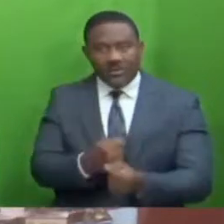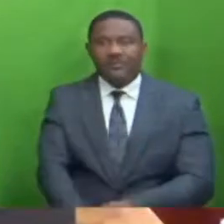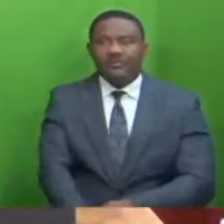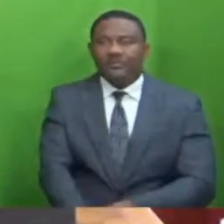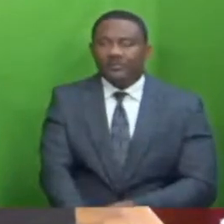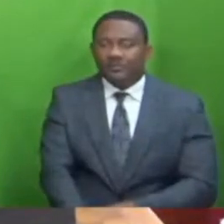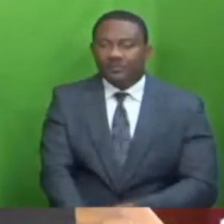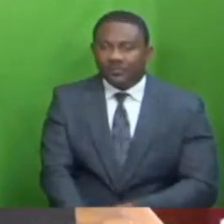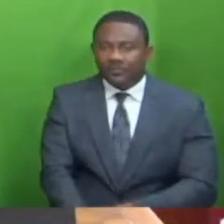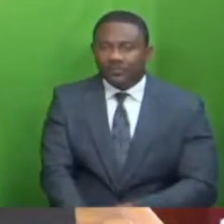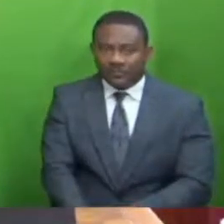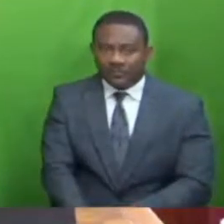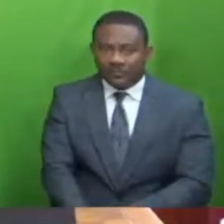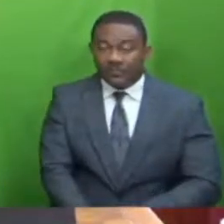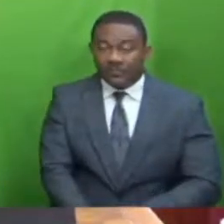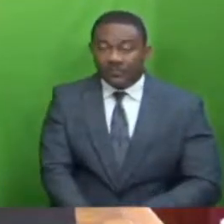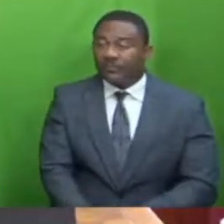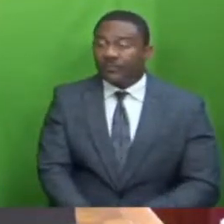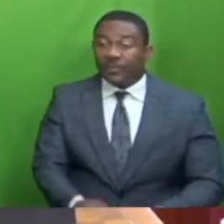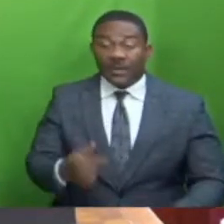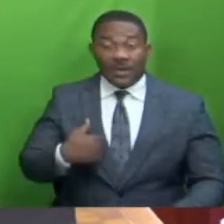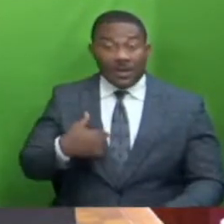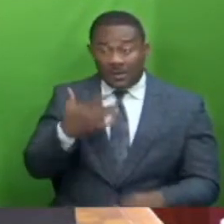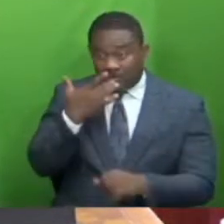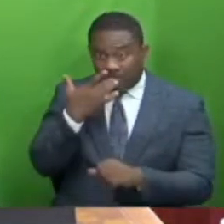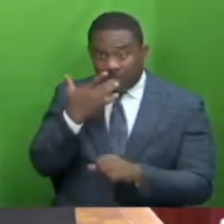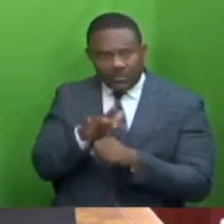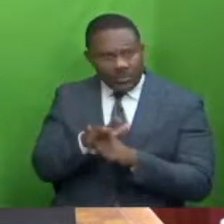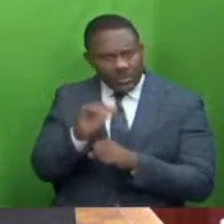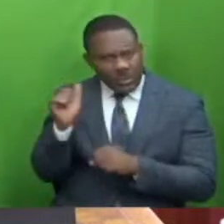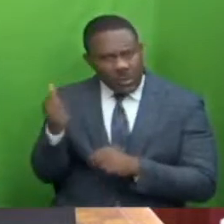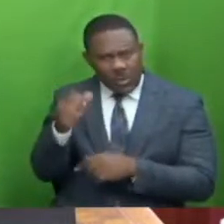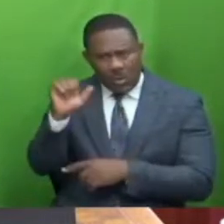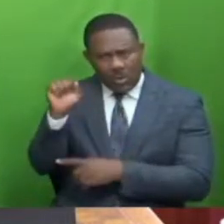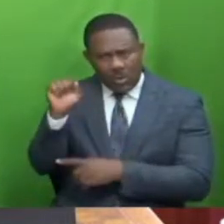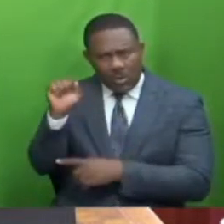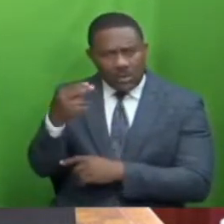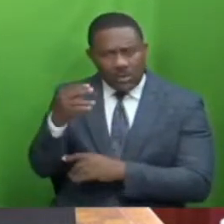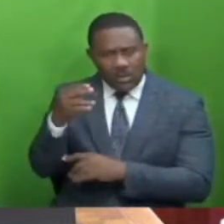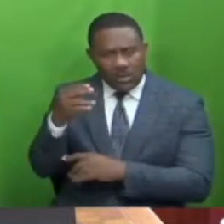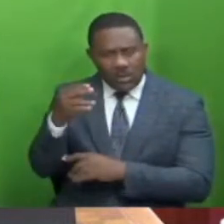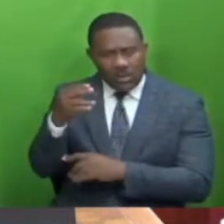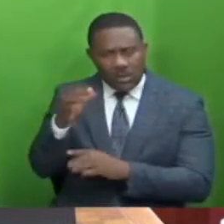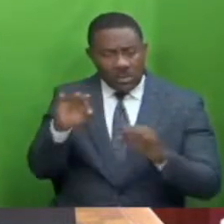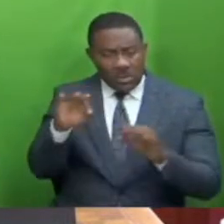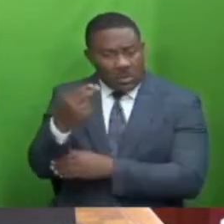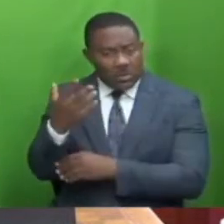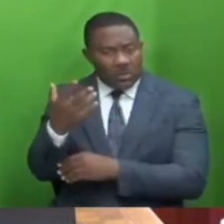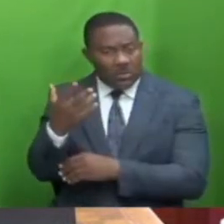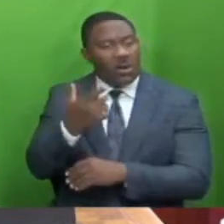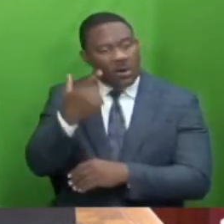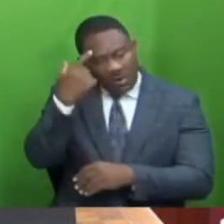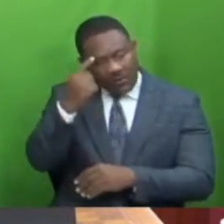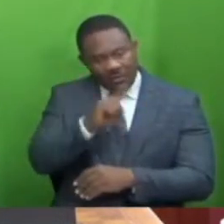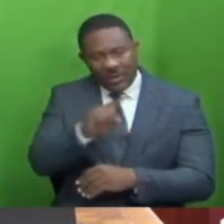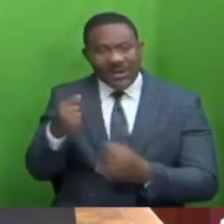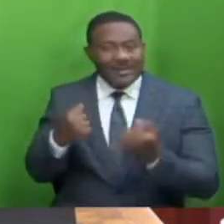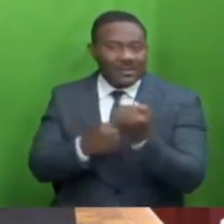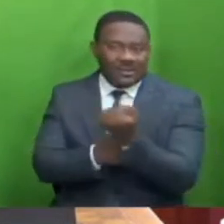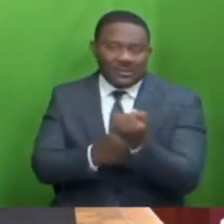opportunity to assure all our key stakeholders of government's commitment to the unwavering implementation of our very